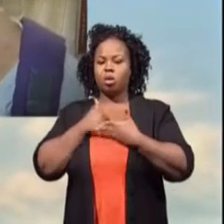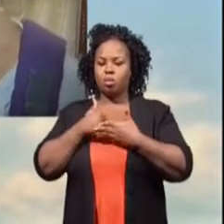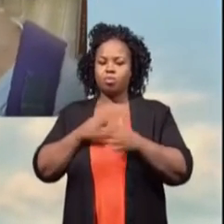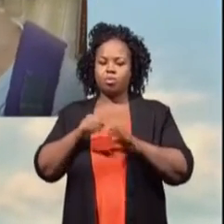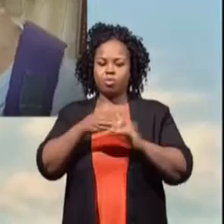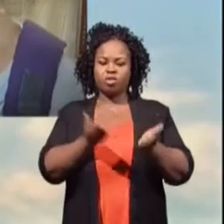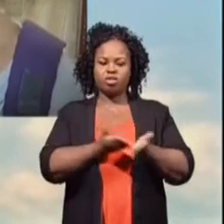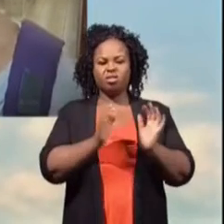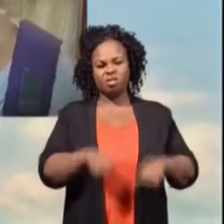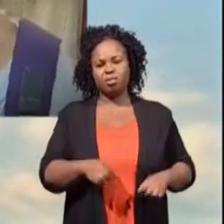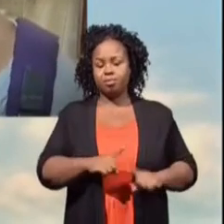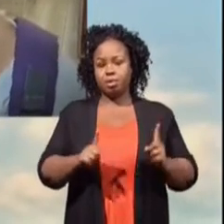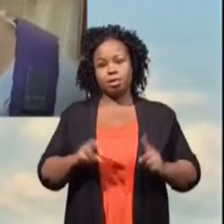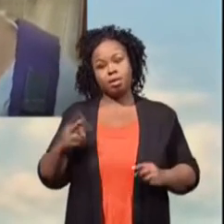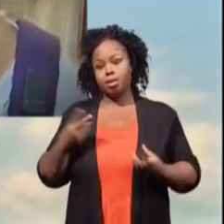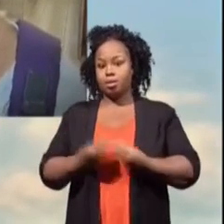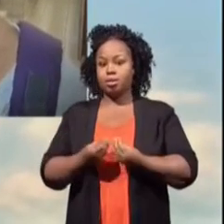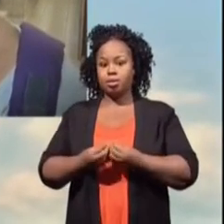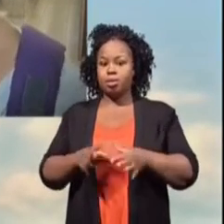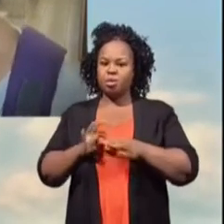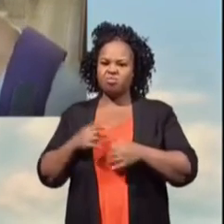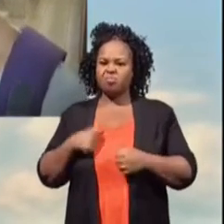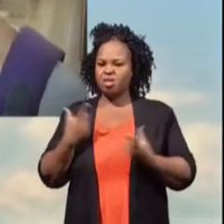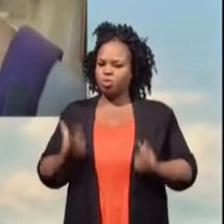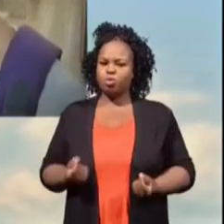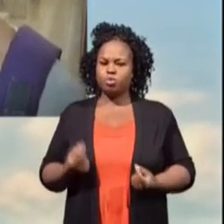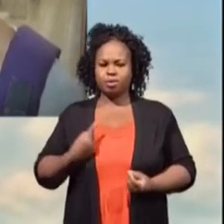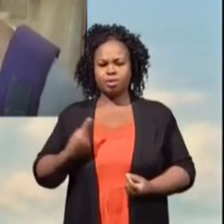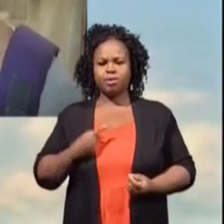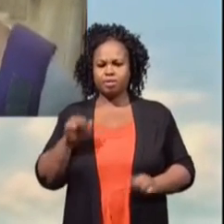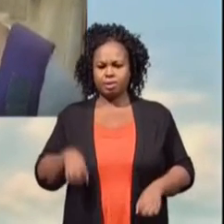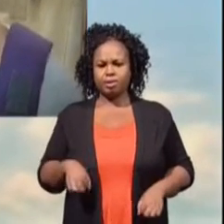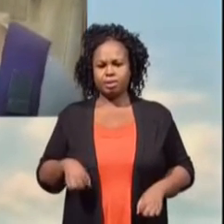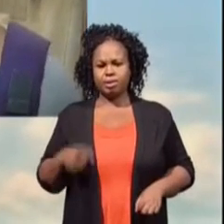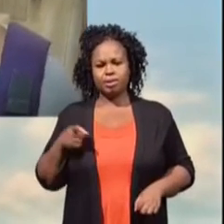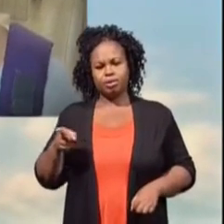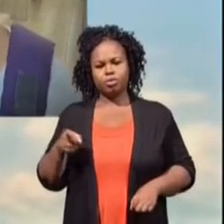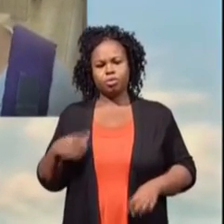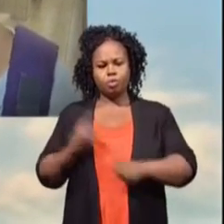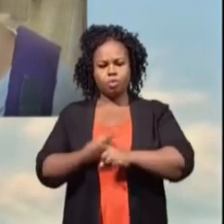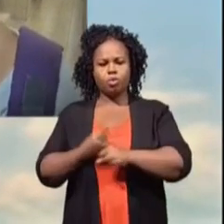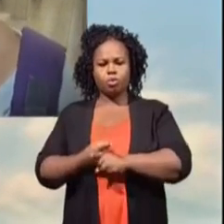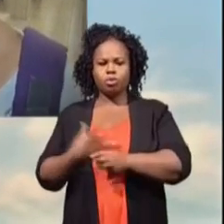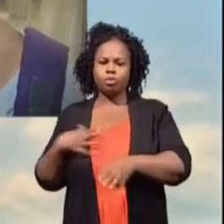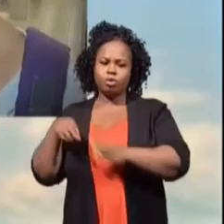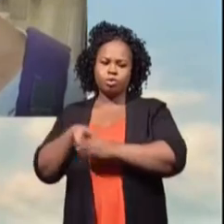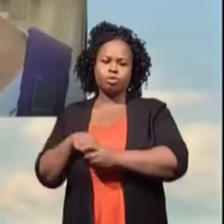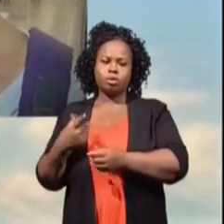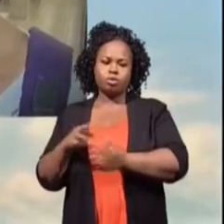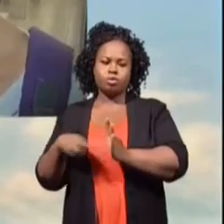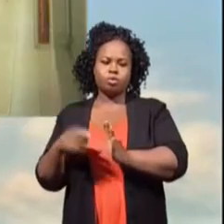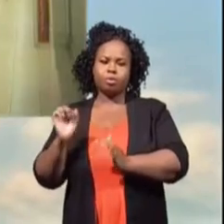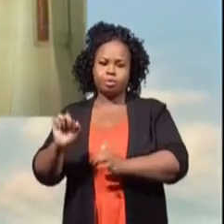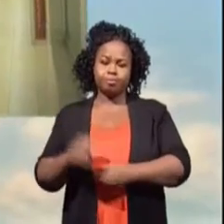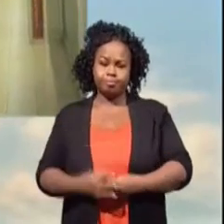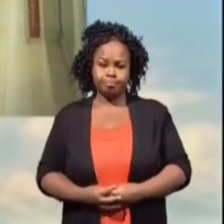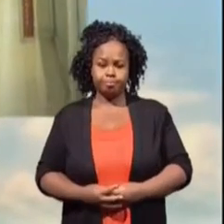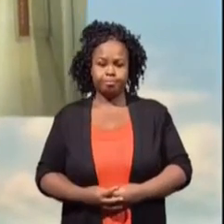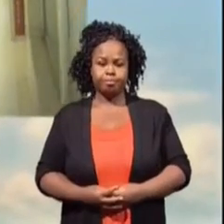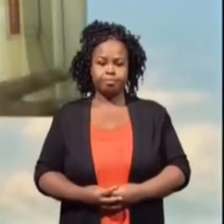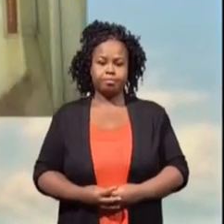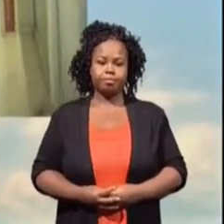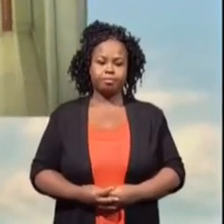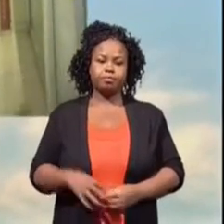me with the dishes and so on. But the rest of the things in the house, I would do it all by myself. And he just like gives to me his part that he has to do as a